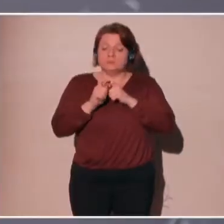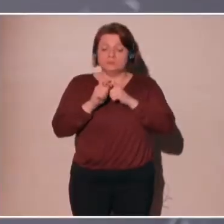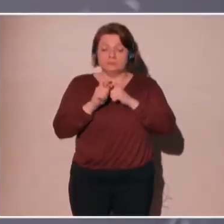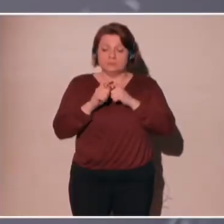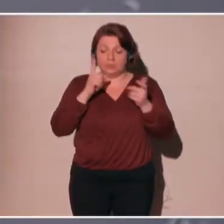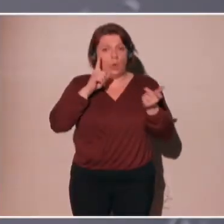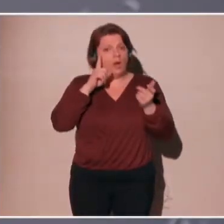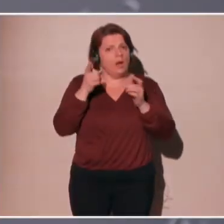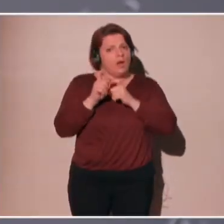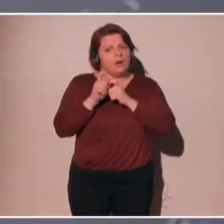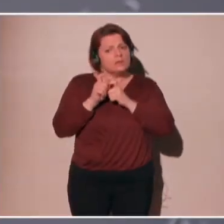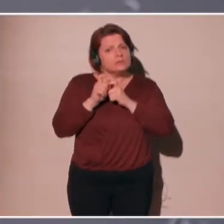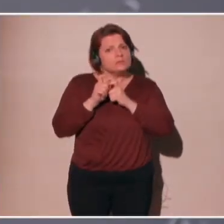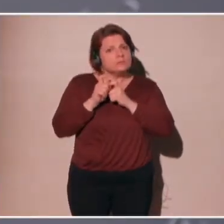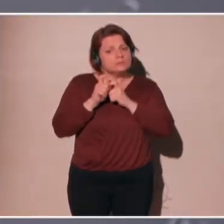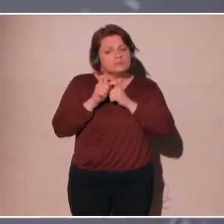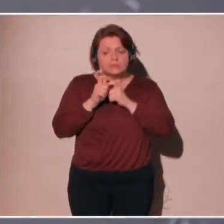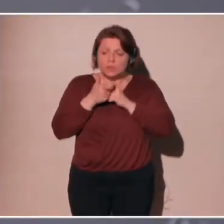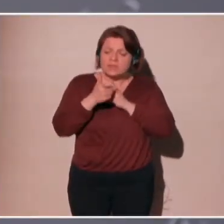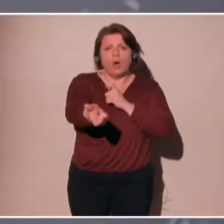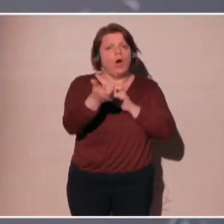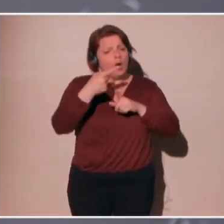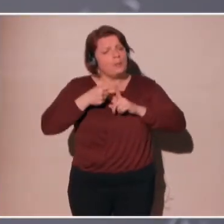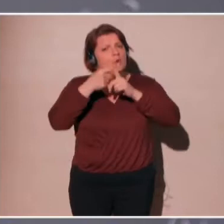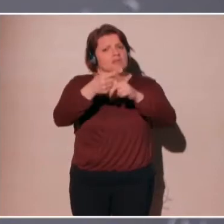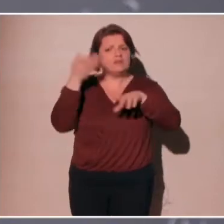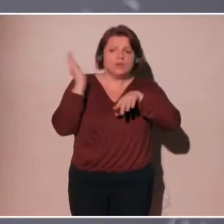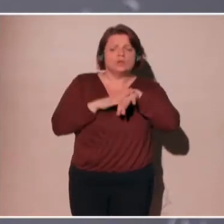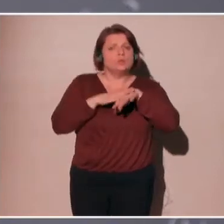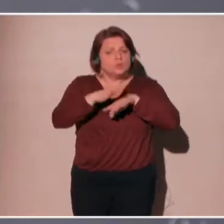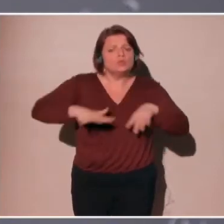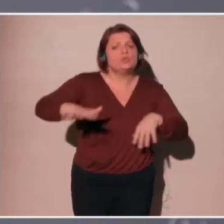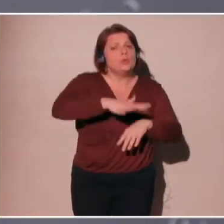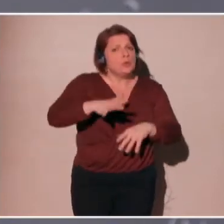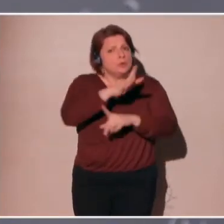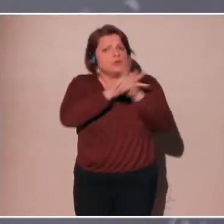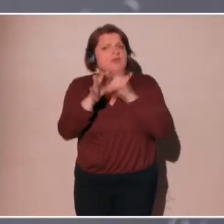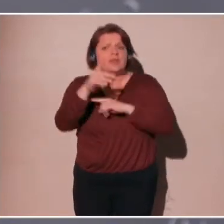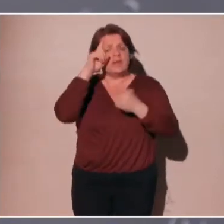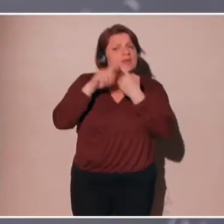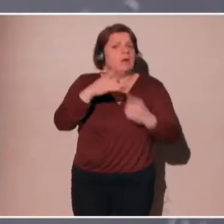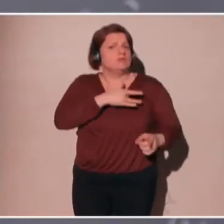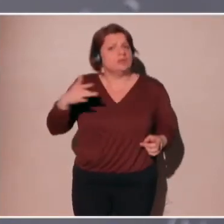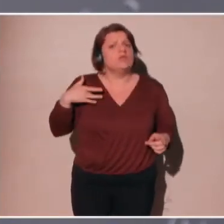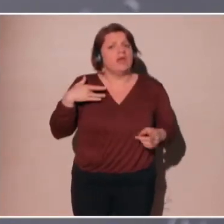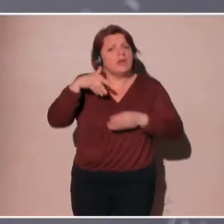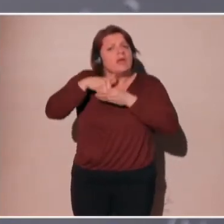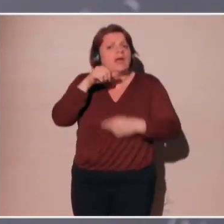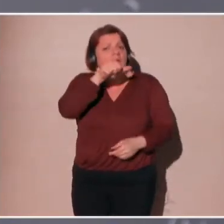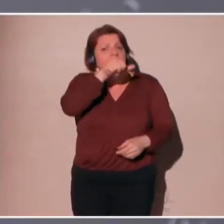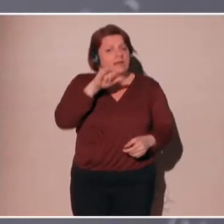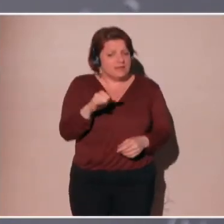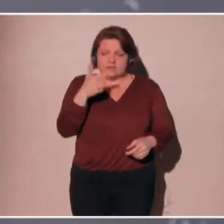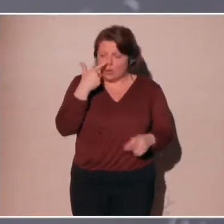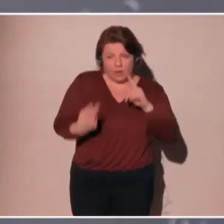just so you can have a sense of the positive impact on society of the use of AI in healthcare,